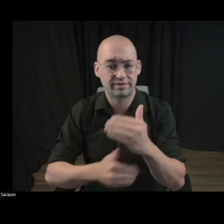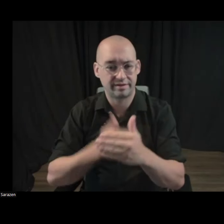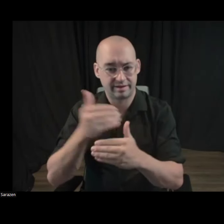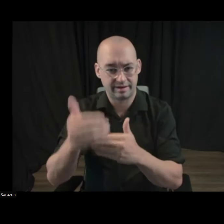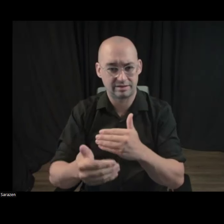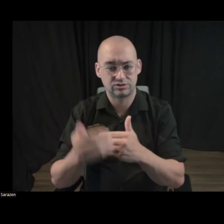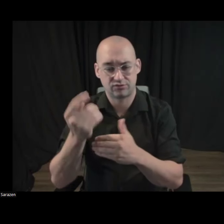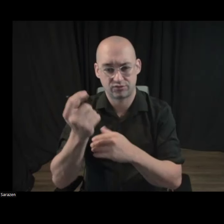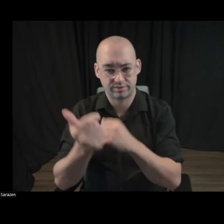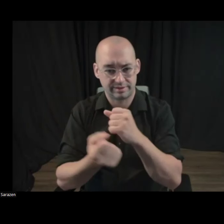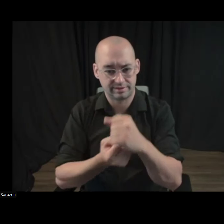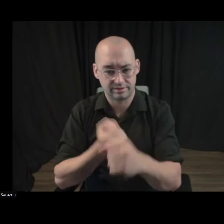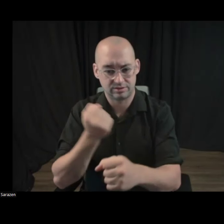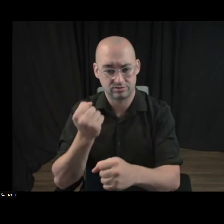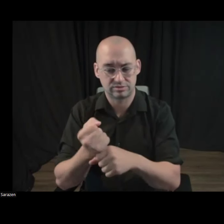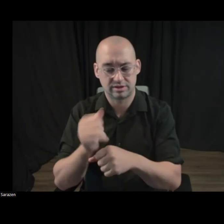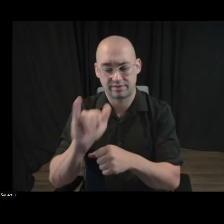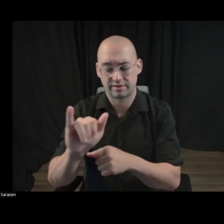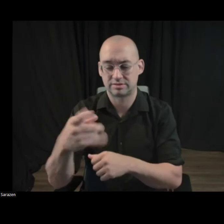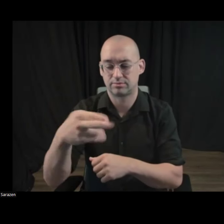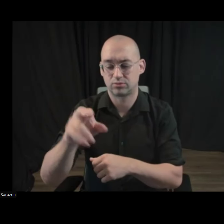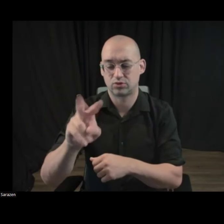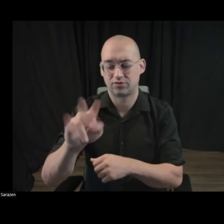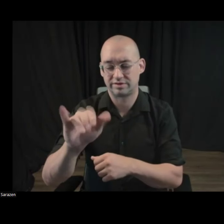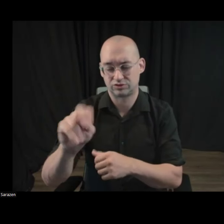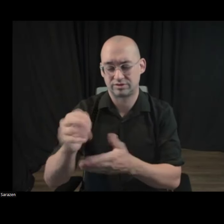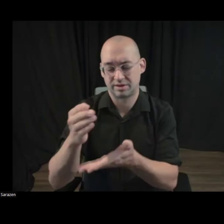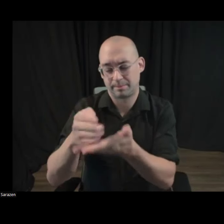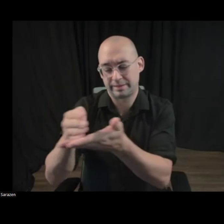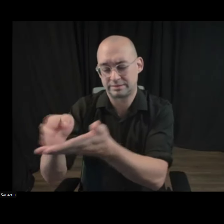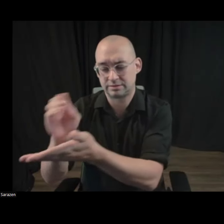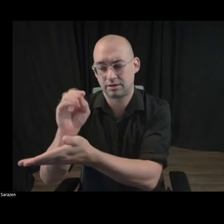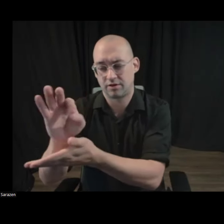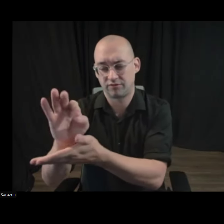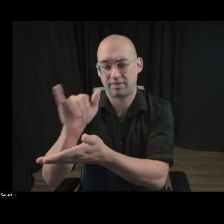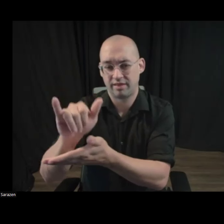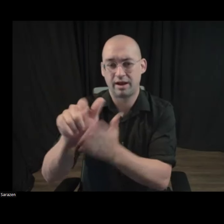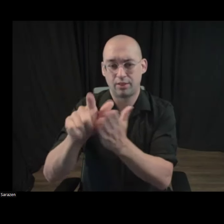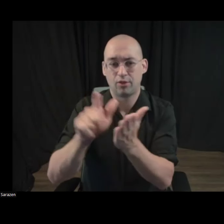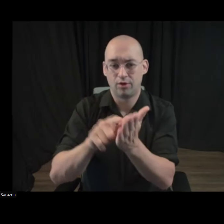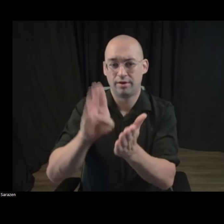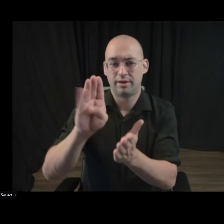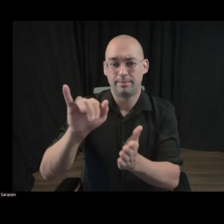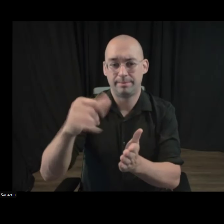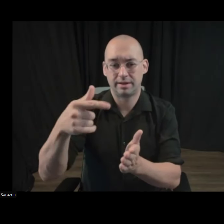as provisions from the Big Beautiful Bill play out. In our world,